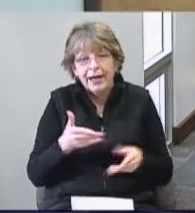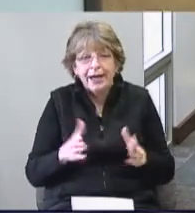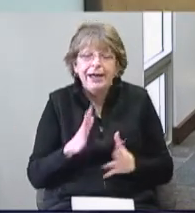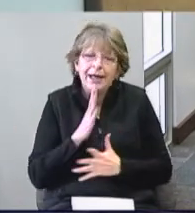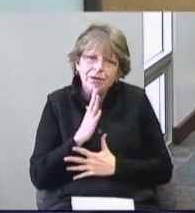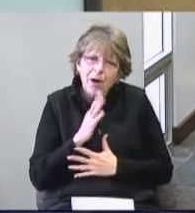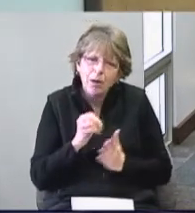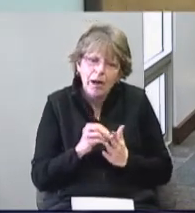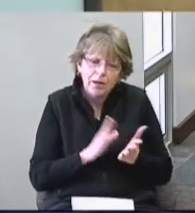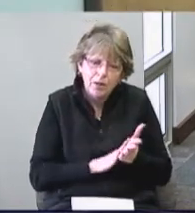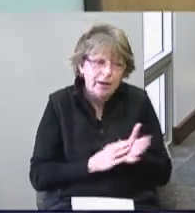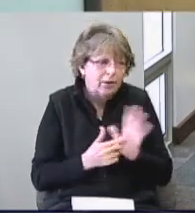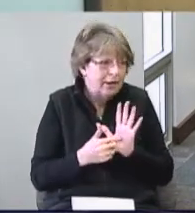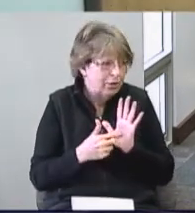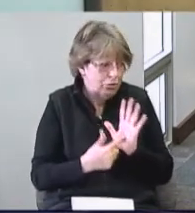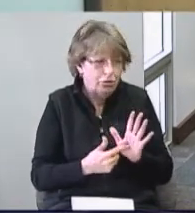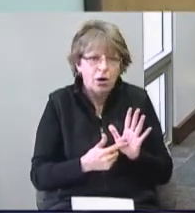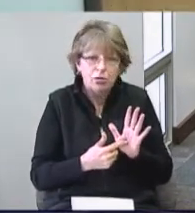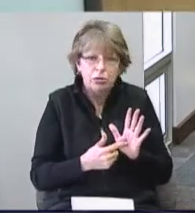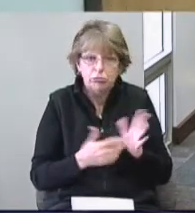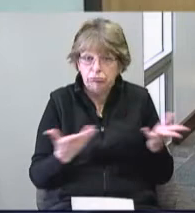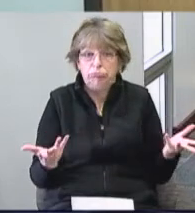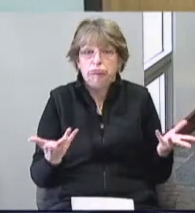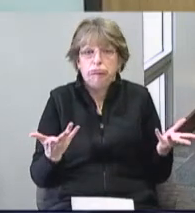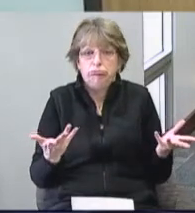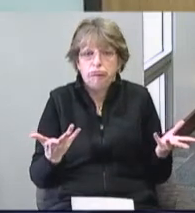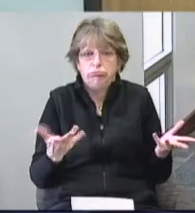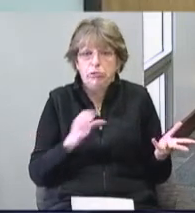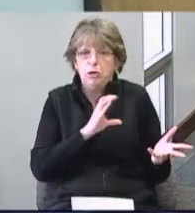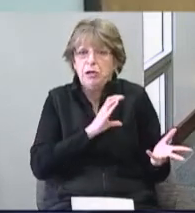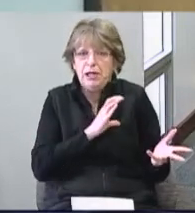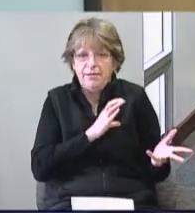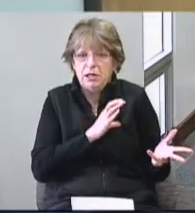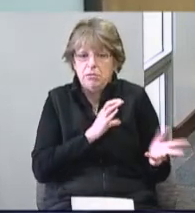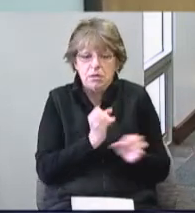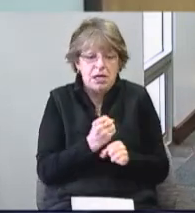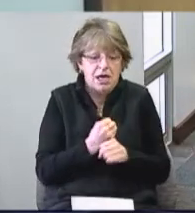The record shows that Officer Malvo made a mistake. He